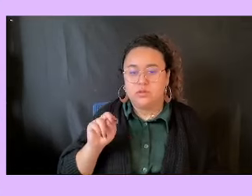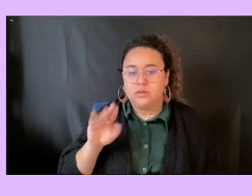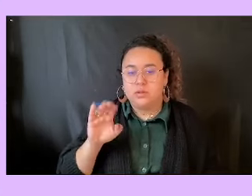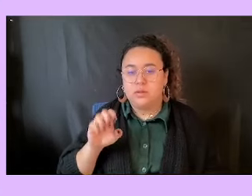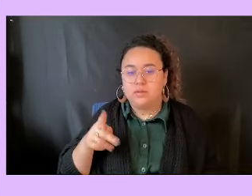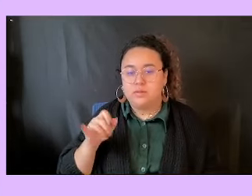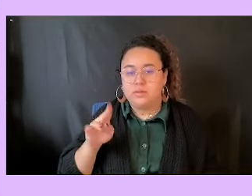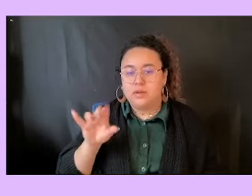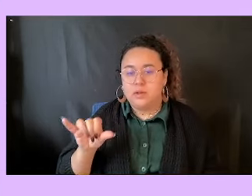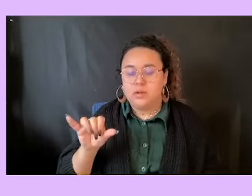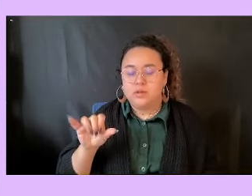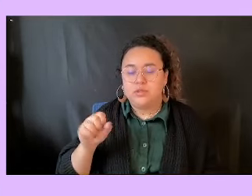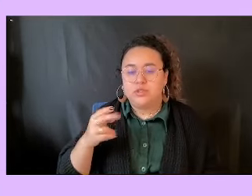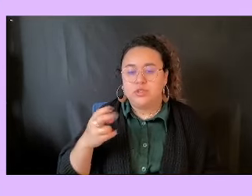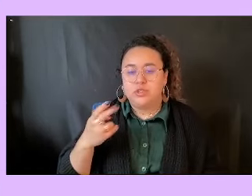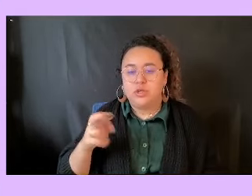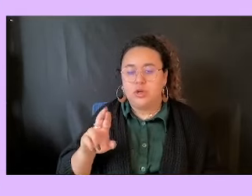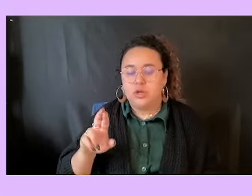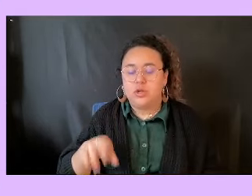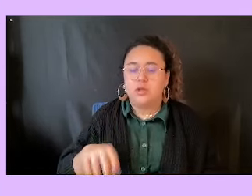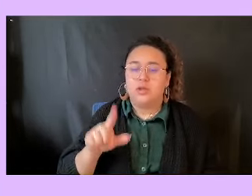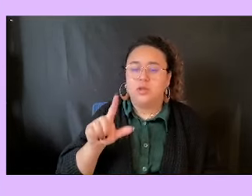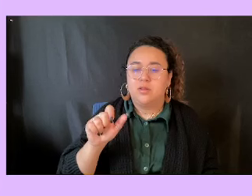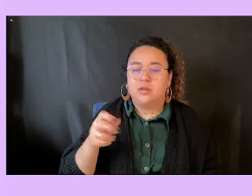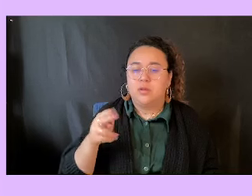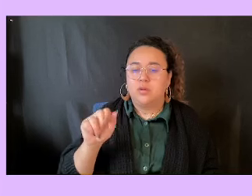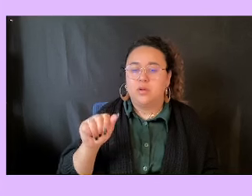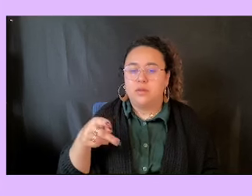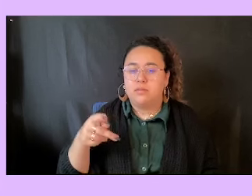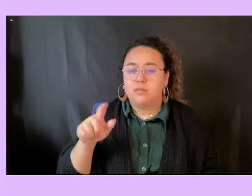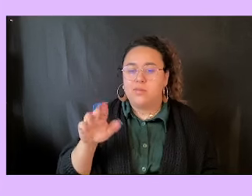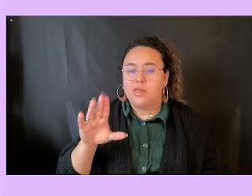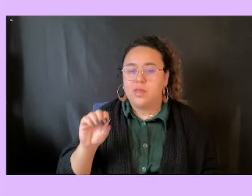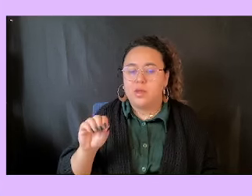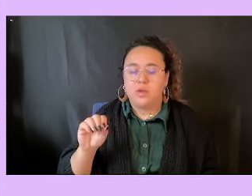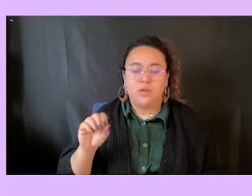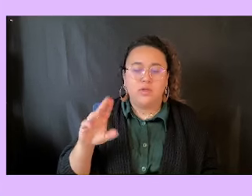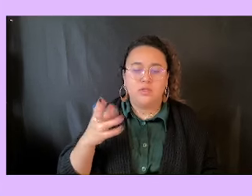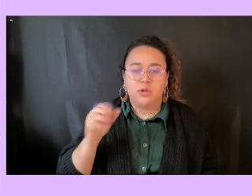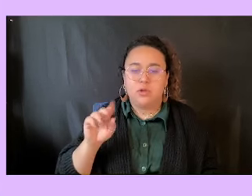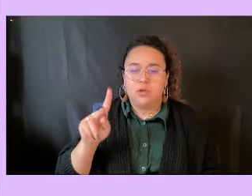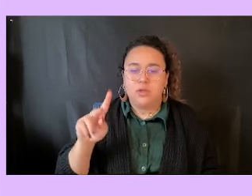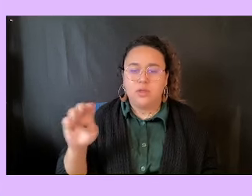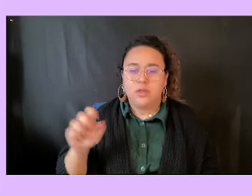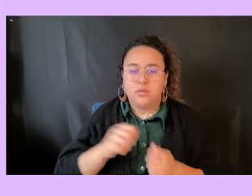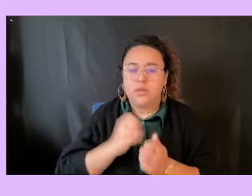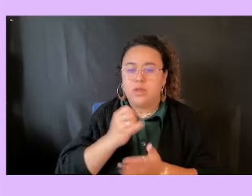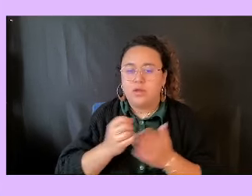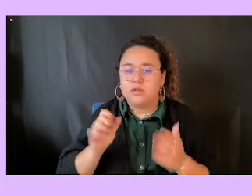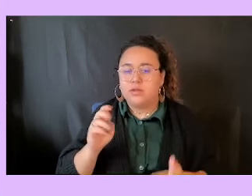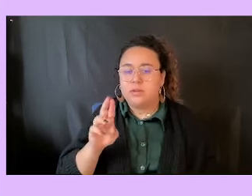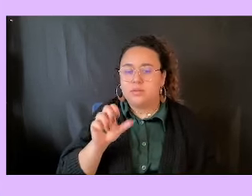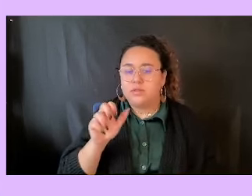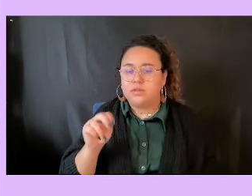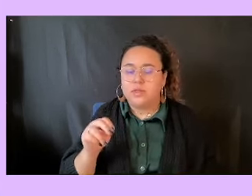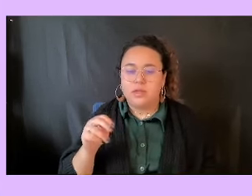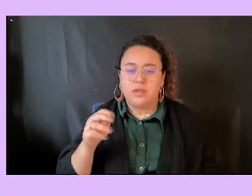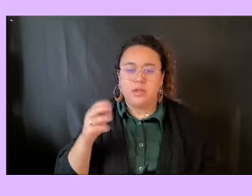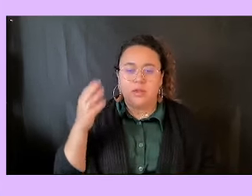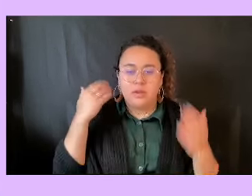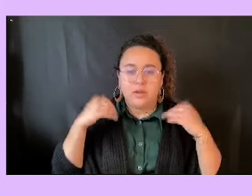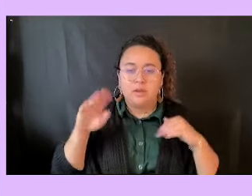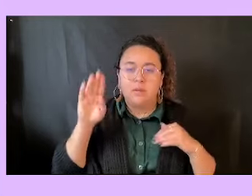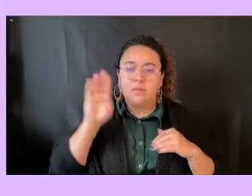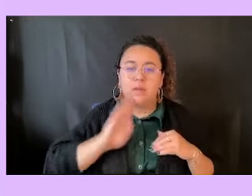Pueblo in Cherokee, with Arts Emerson. Shoulder-length brown hair, a sea of freckles, a